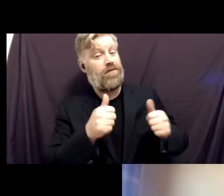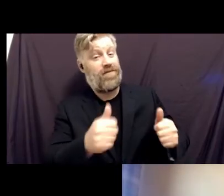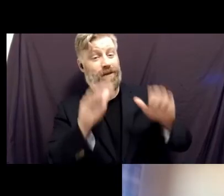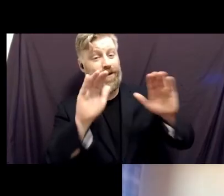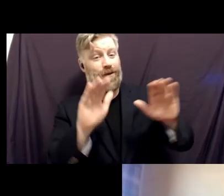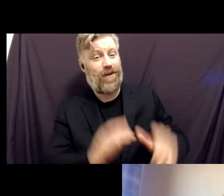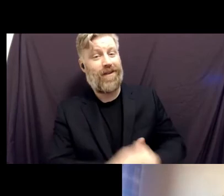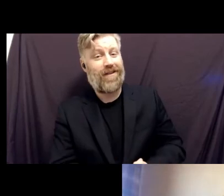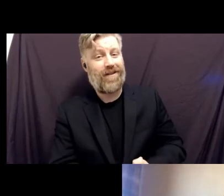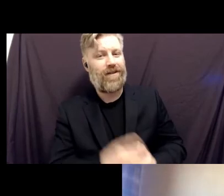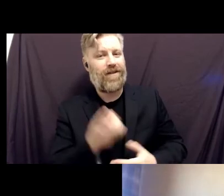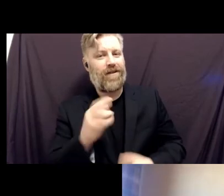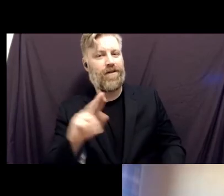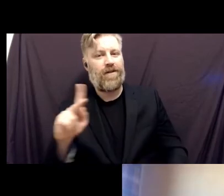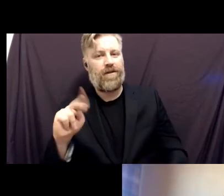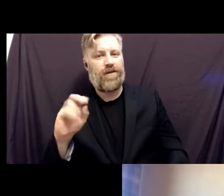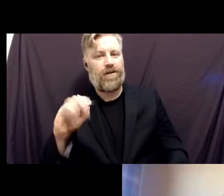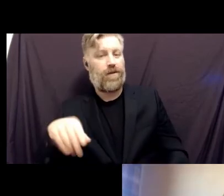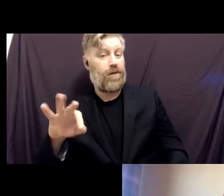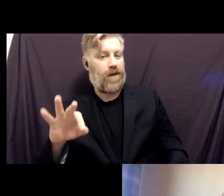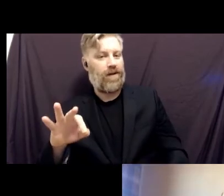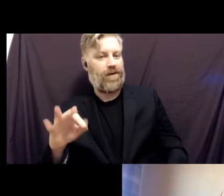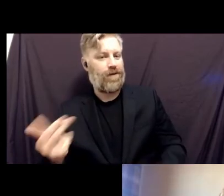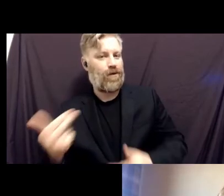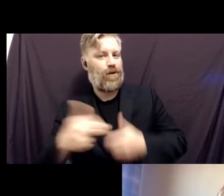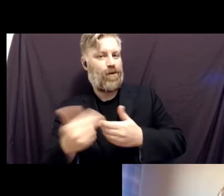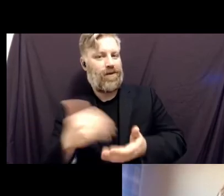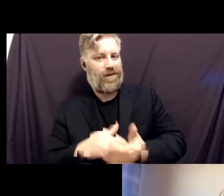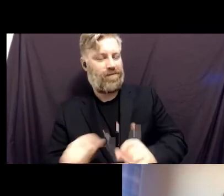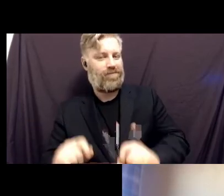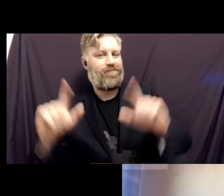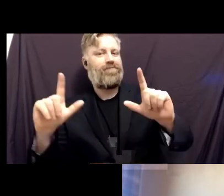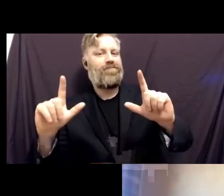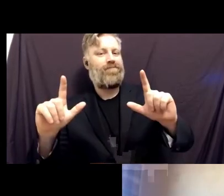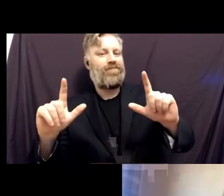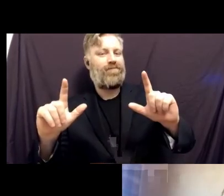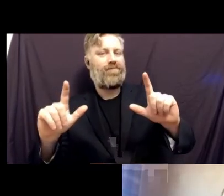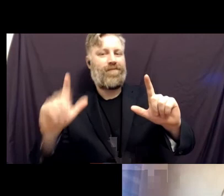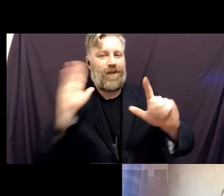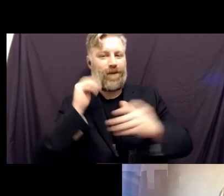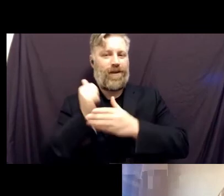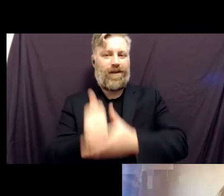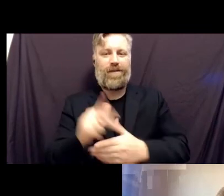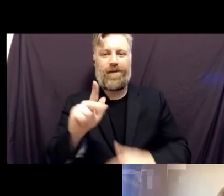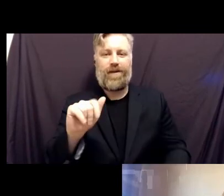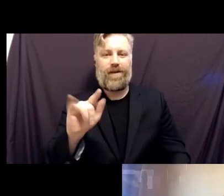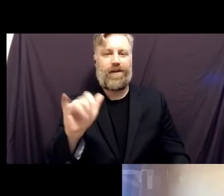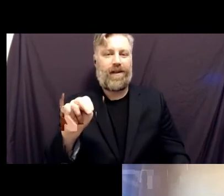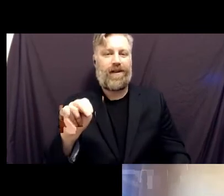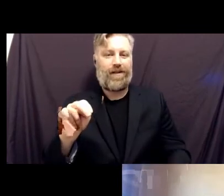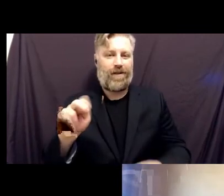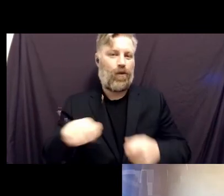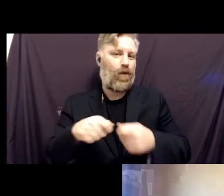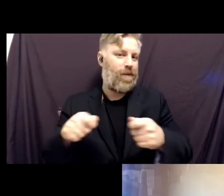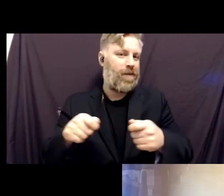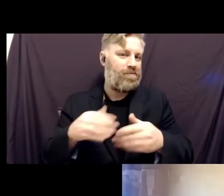I think there's Dr. Knopf is going to come back on, and we'll help Caitlin wrap this one up. But Martin, I am